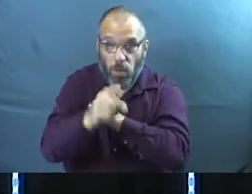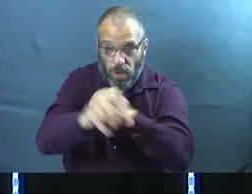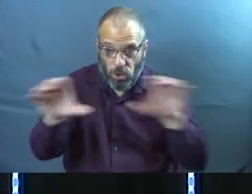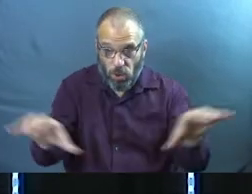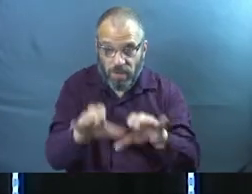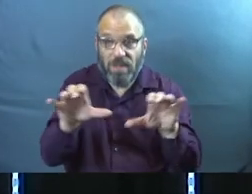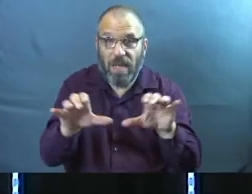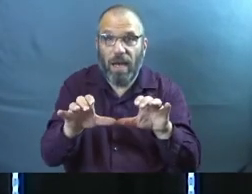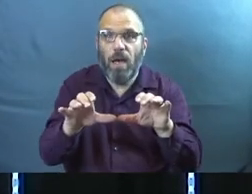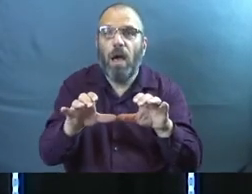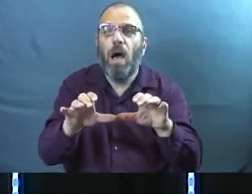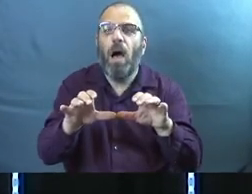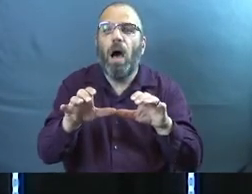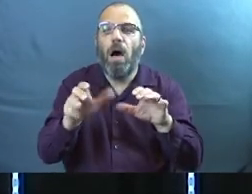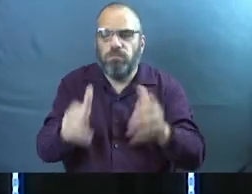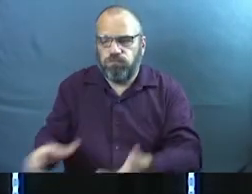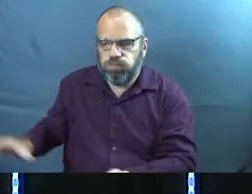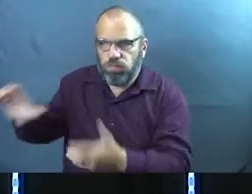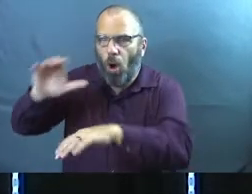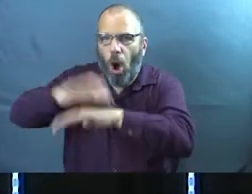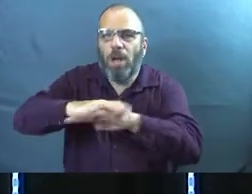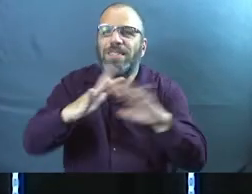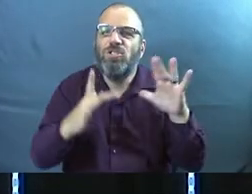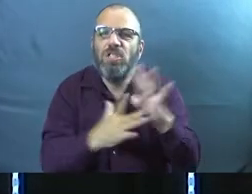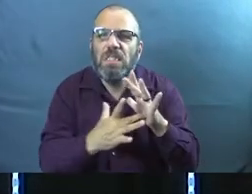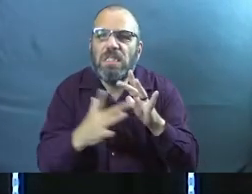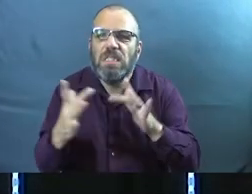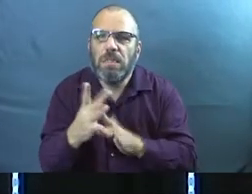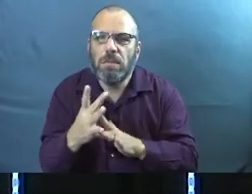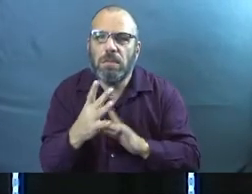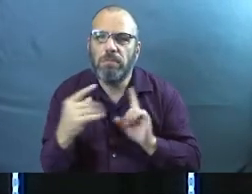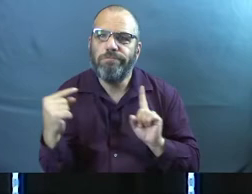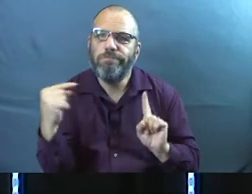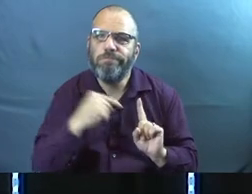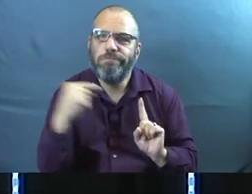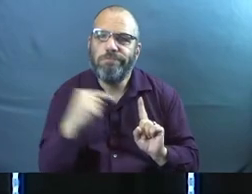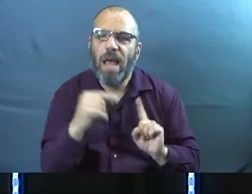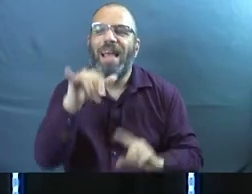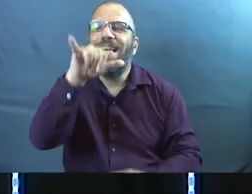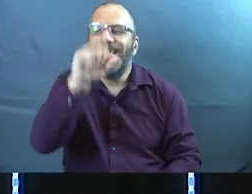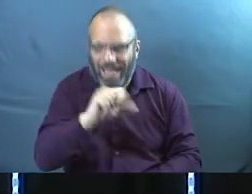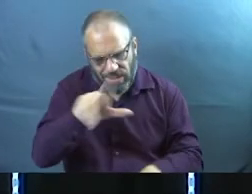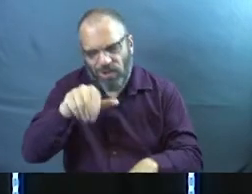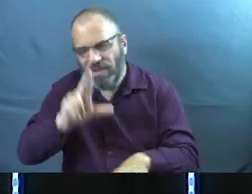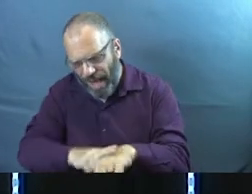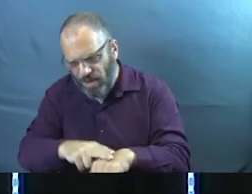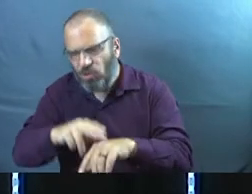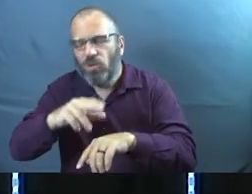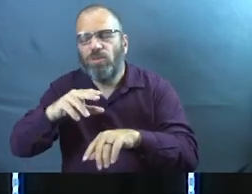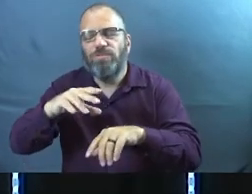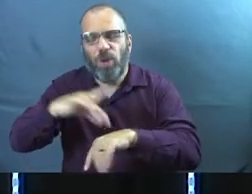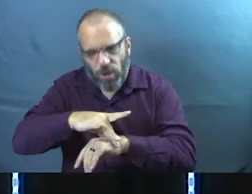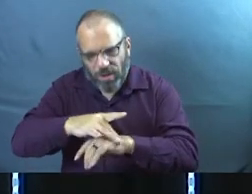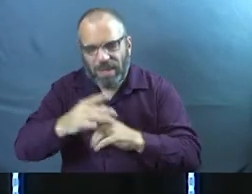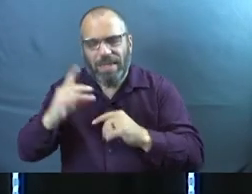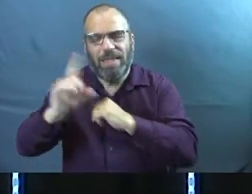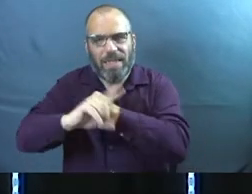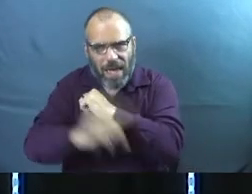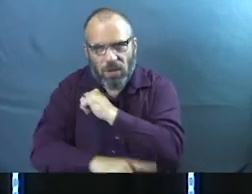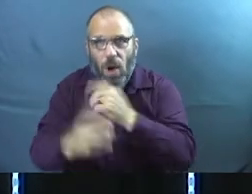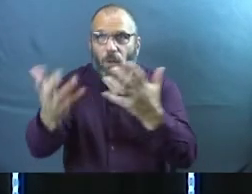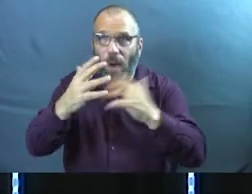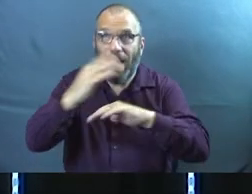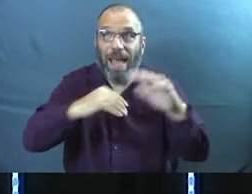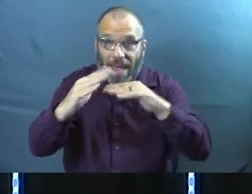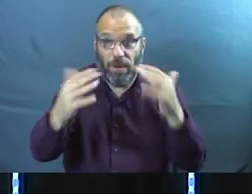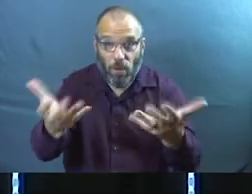you did was poured out on Jesus. Yes, there's natural consequences in this life, and we want heaven.